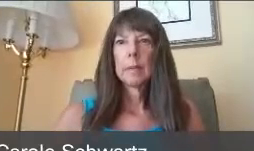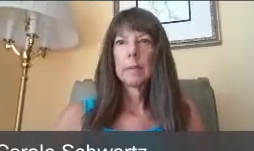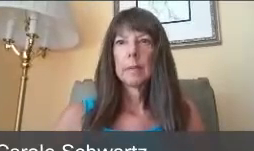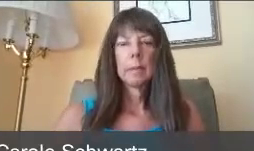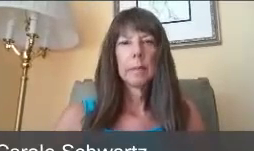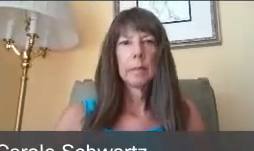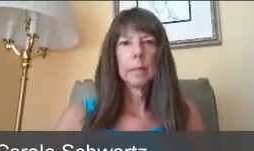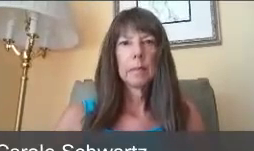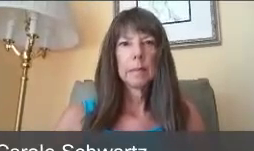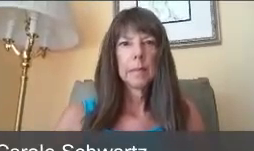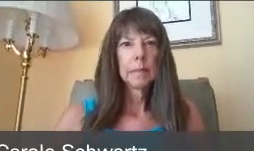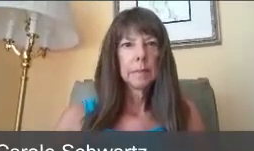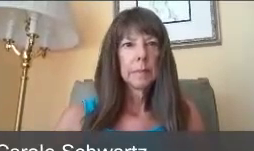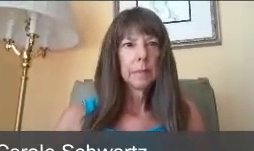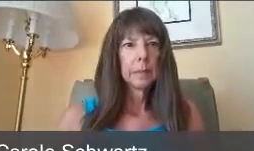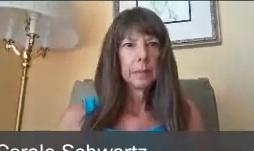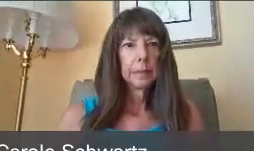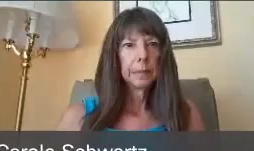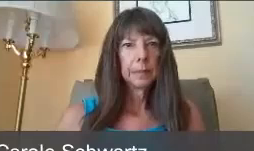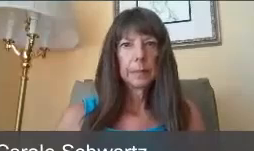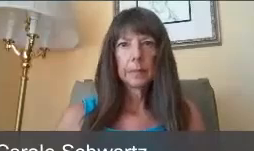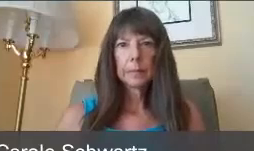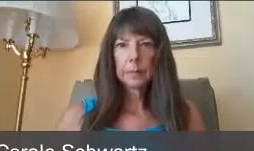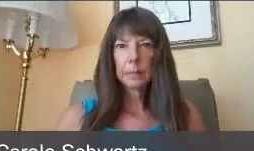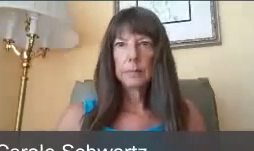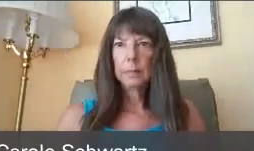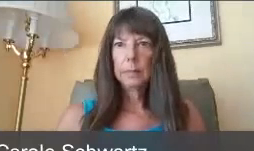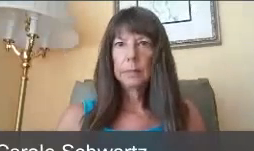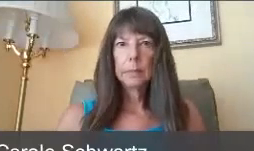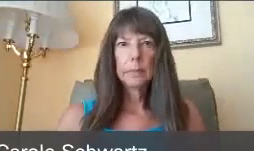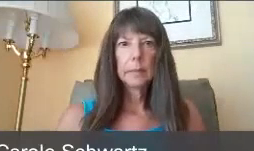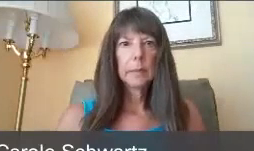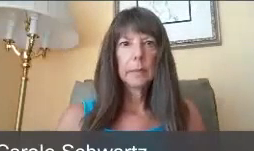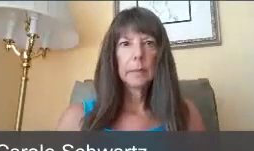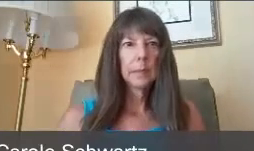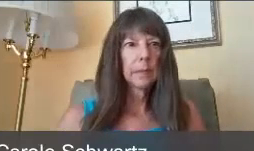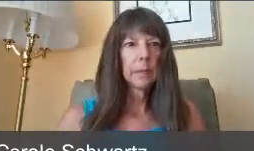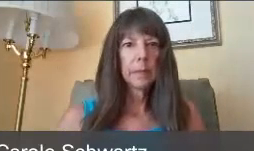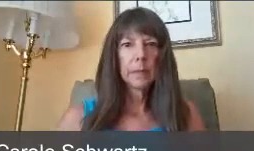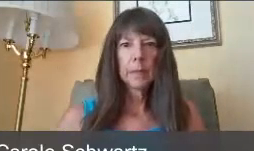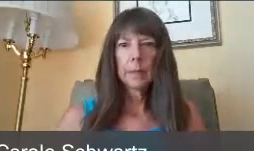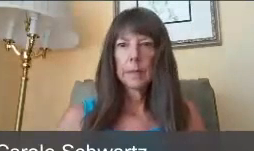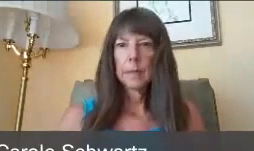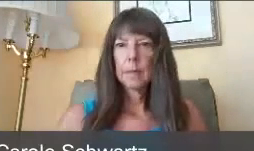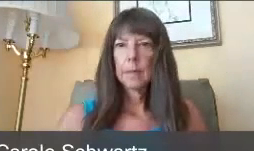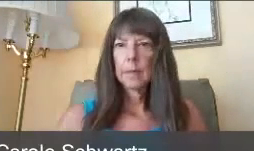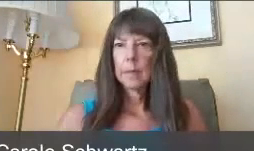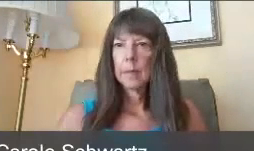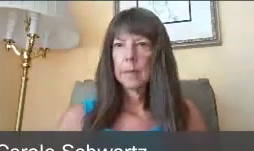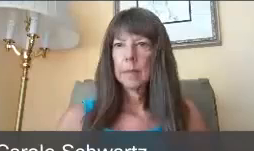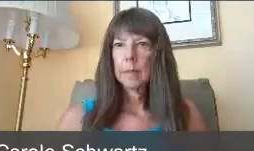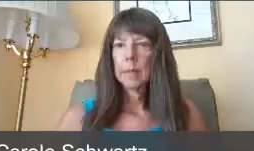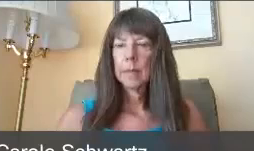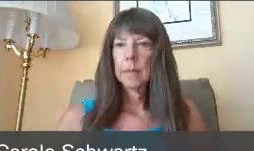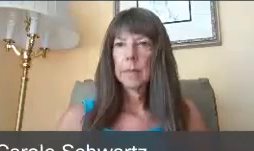to have at least 3 professions in one team. We do it twice to accommodate the